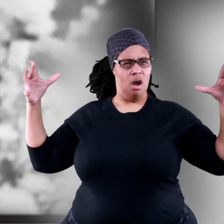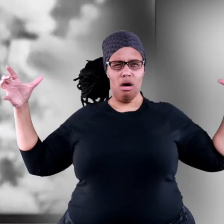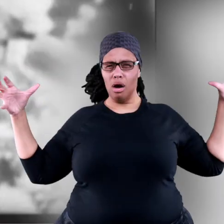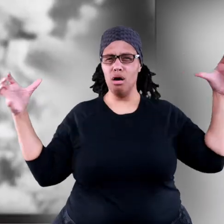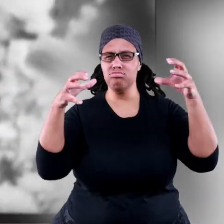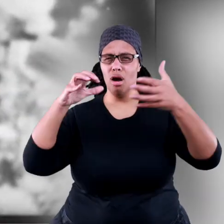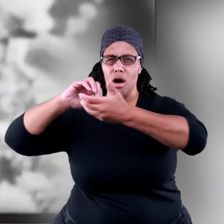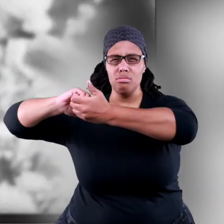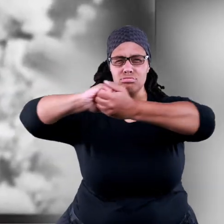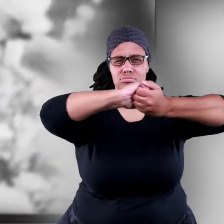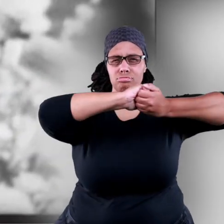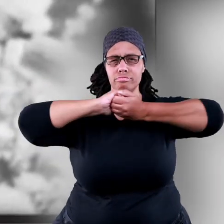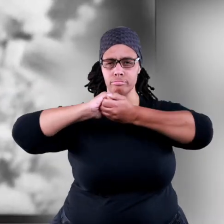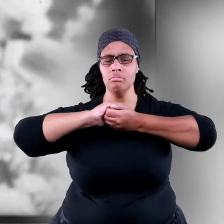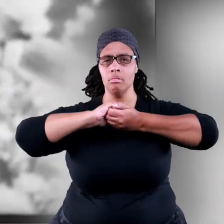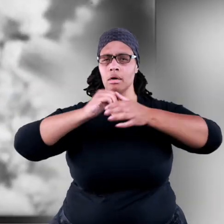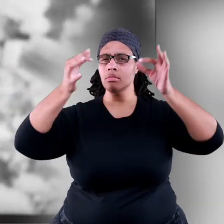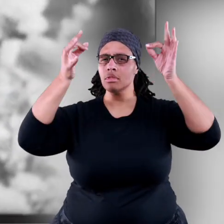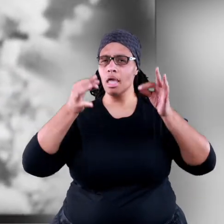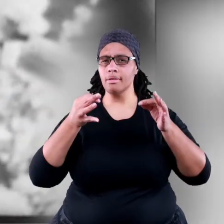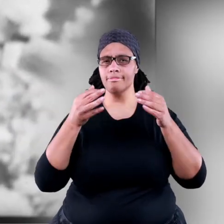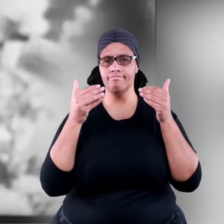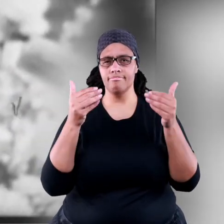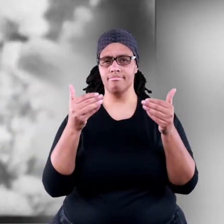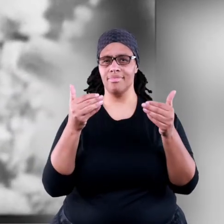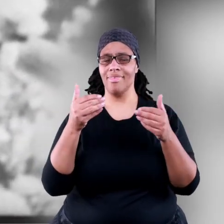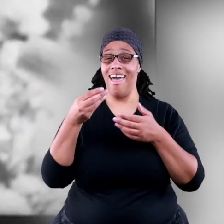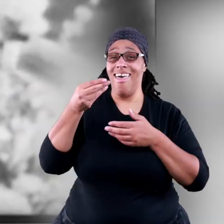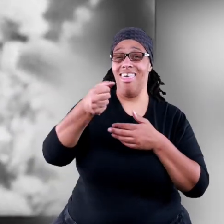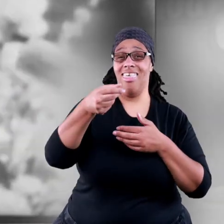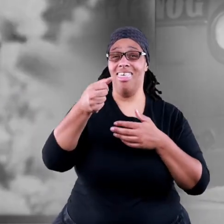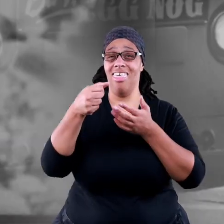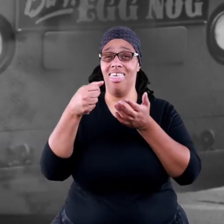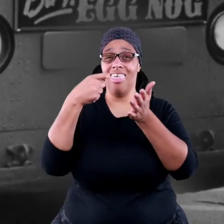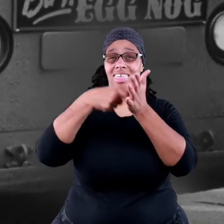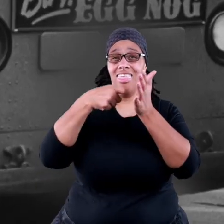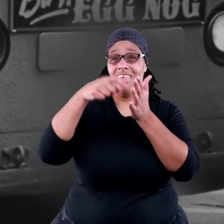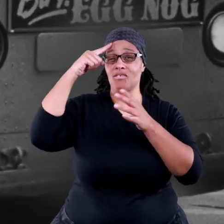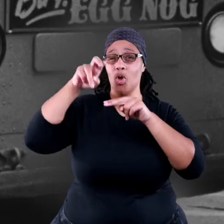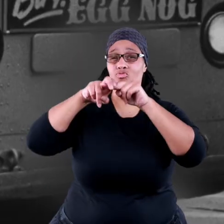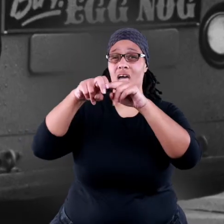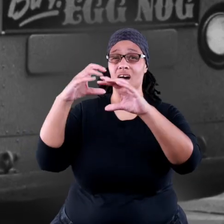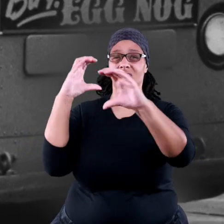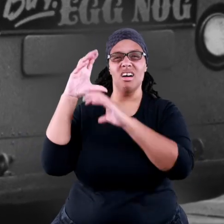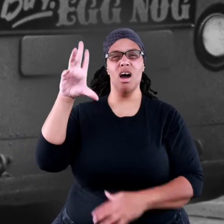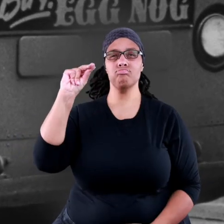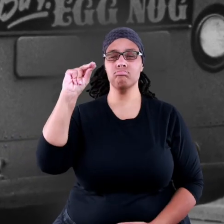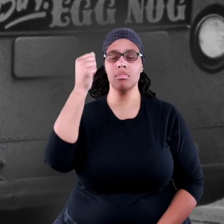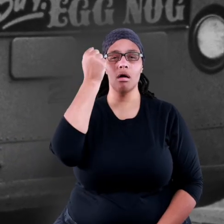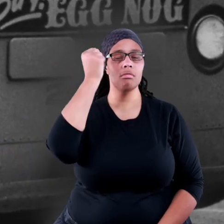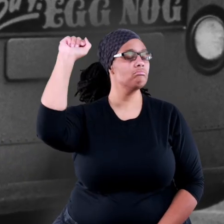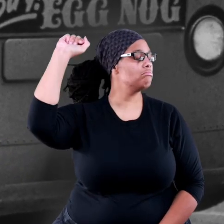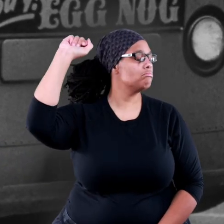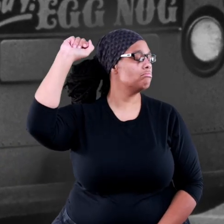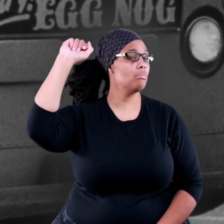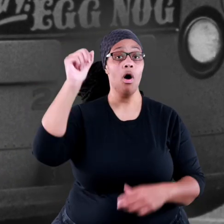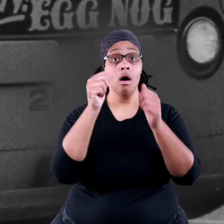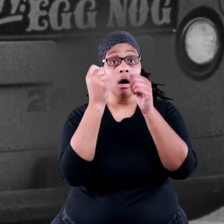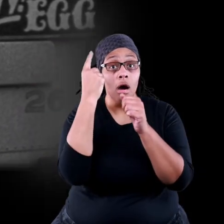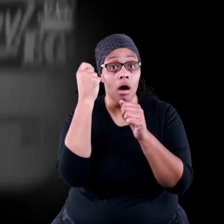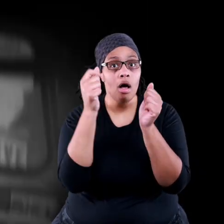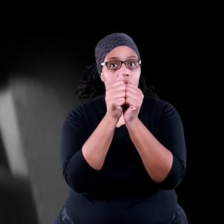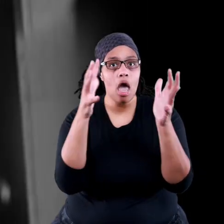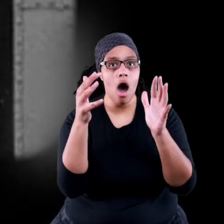community immediately organized and decided they would no longer pay the fare and ride the bus. They would